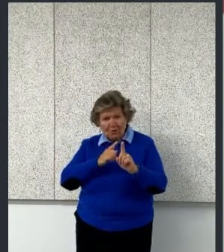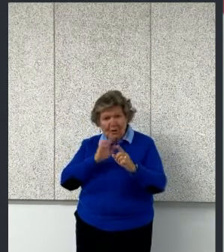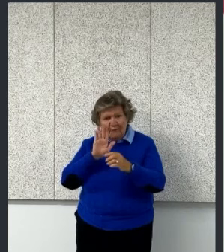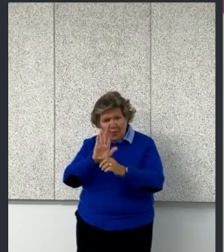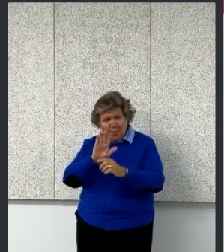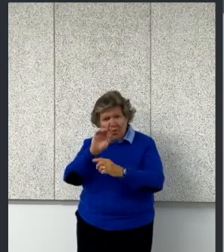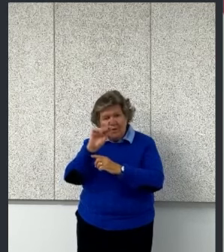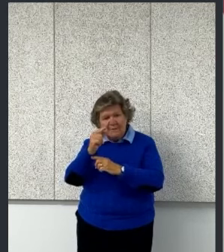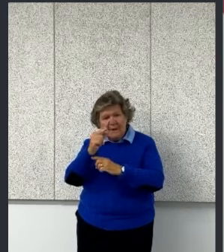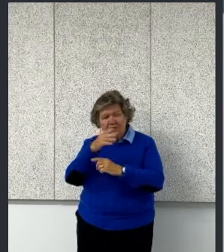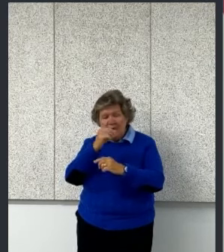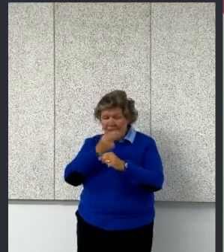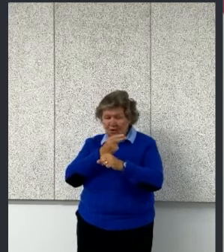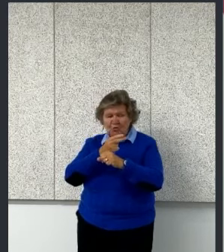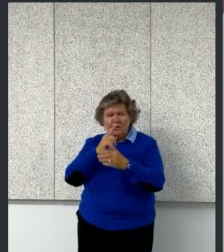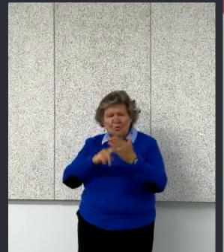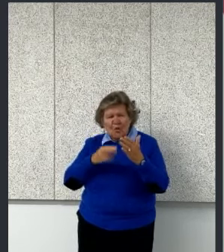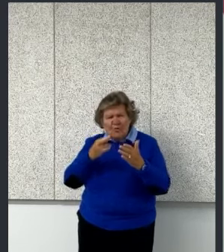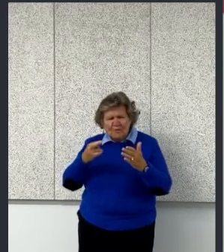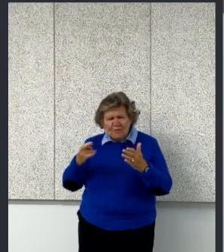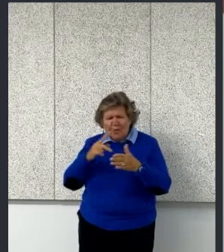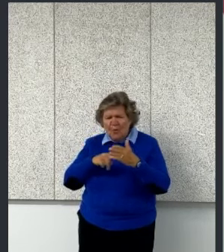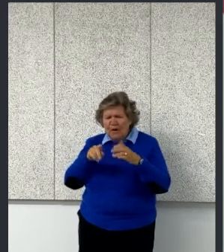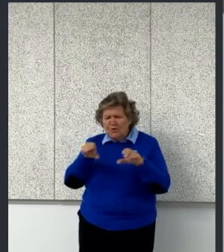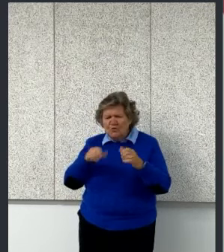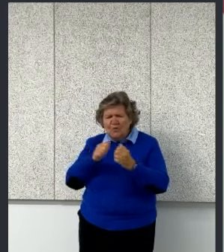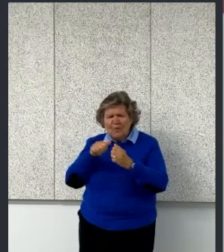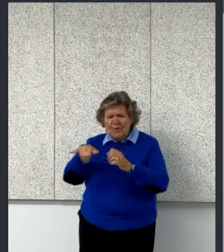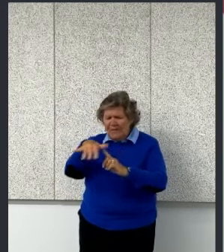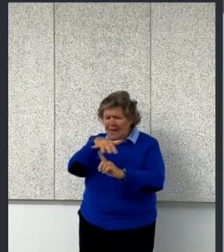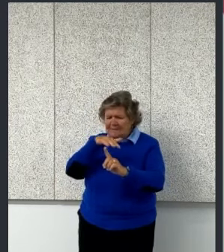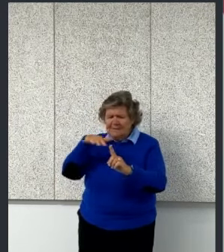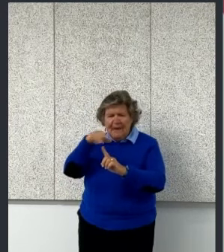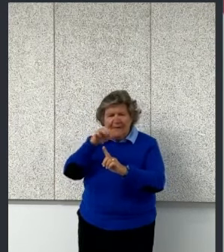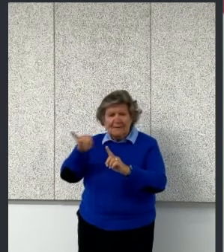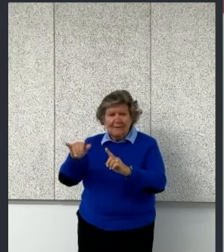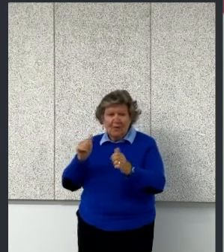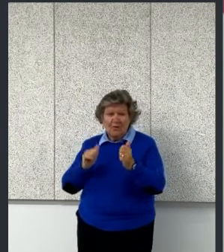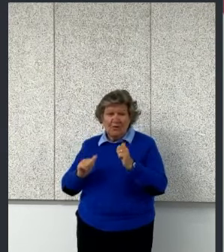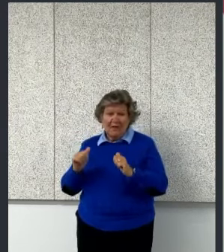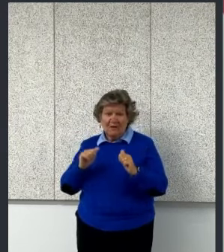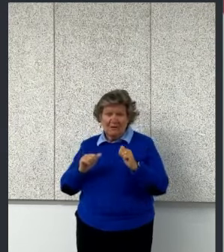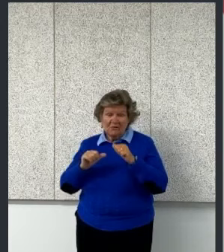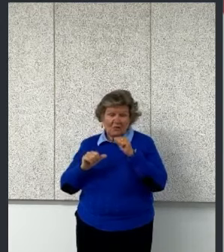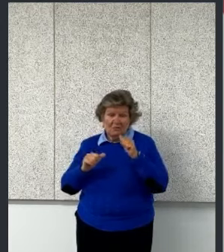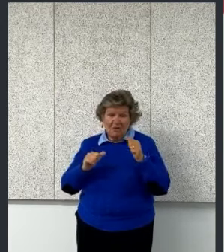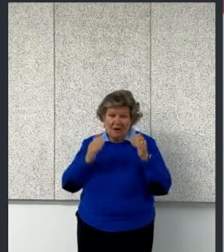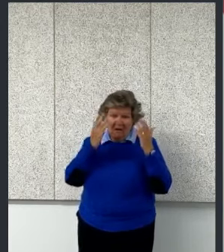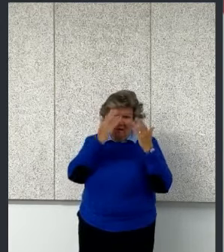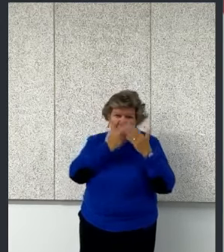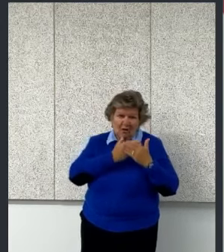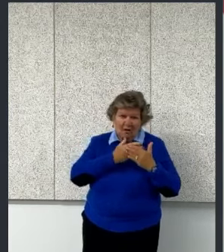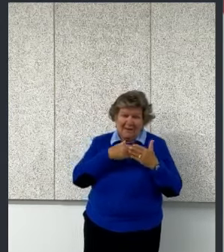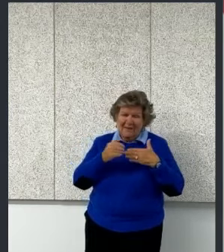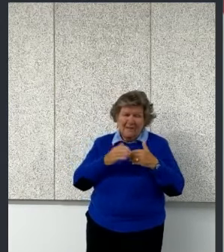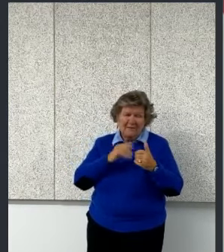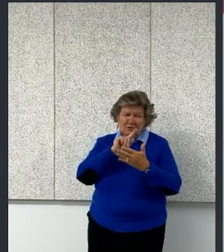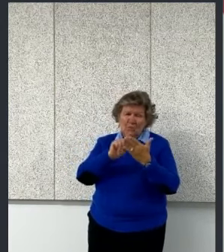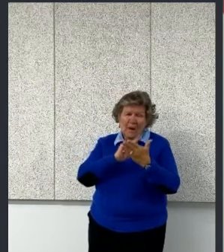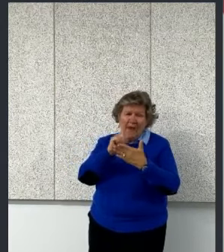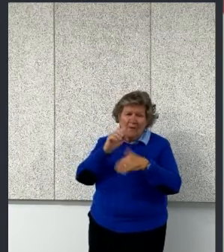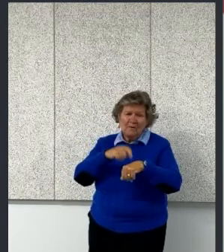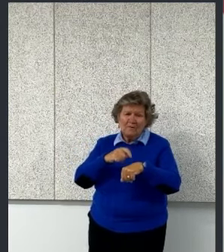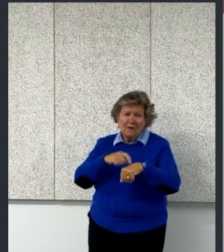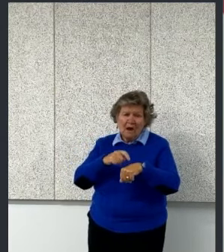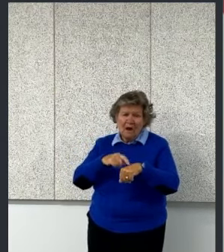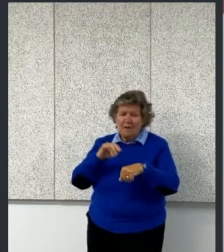what resources you have at your disposal. What are you doing with the space when your theaters are dark? Even if it's just an hour of time, could